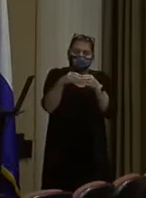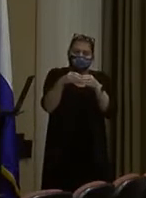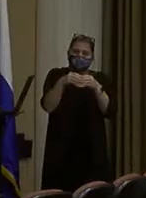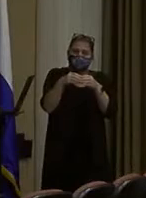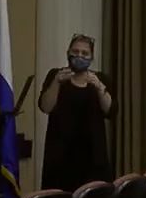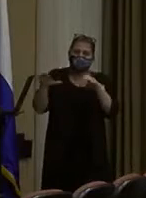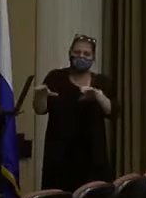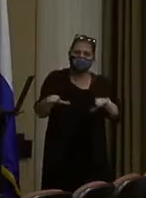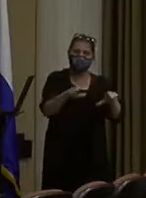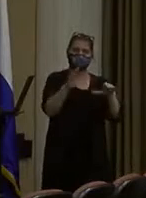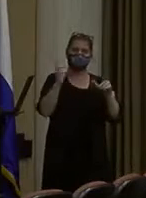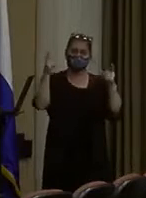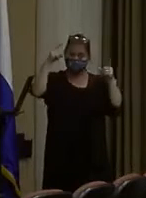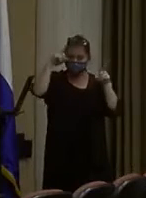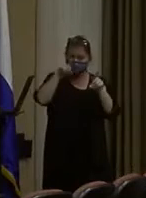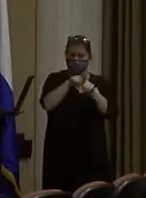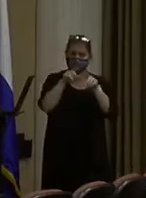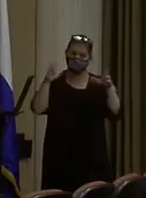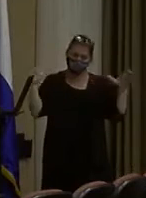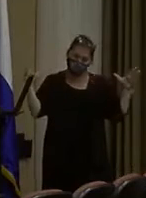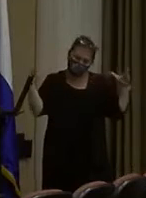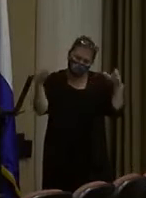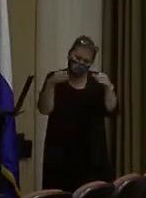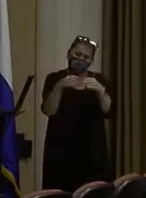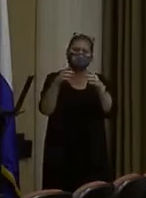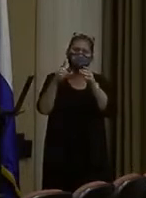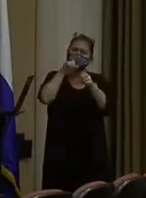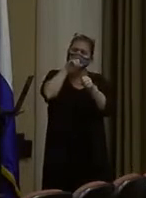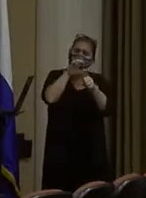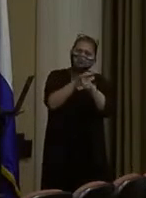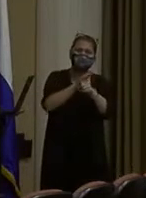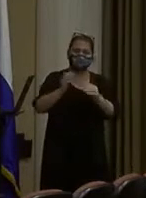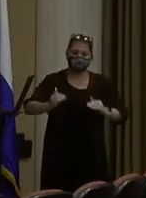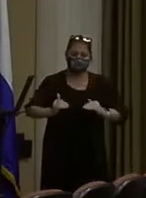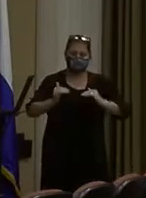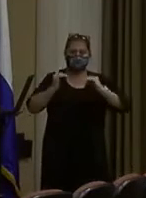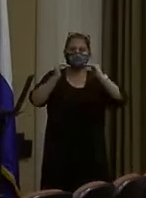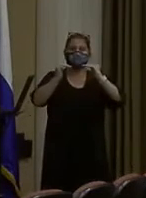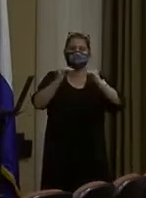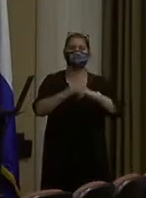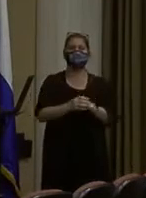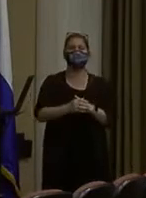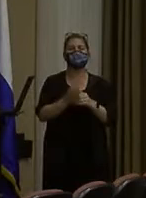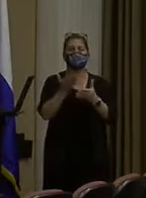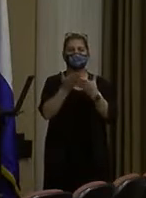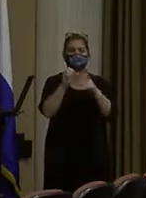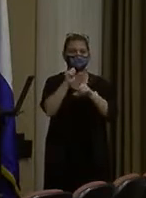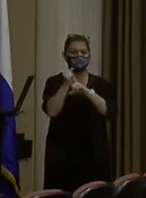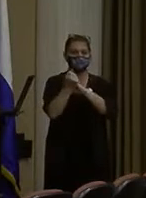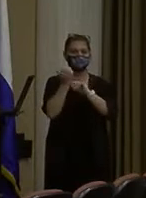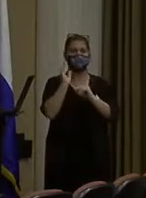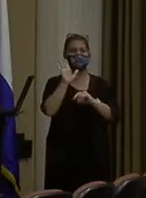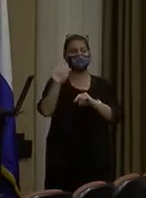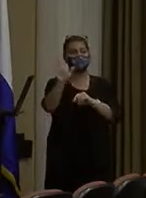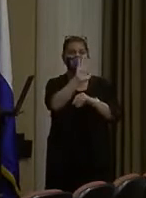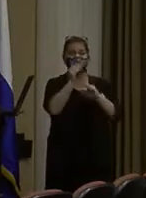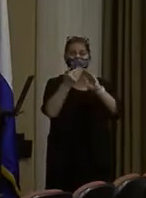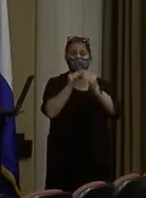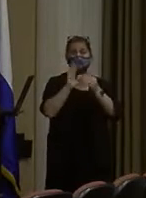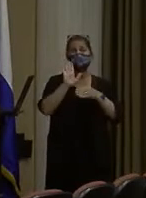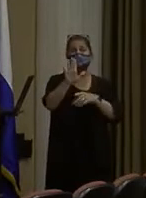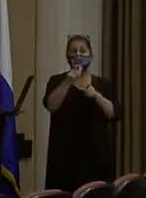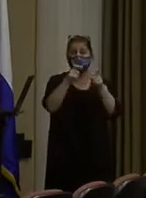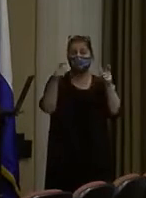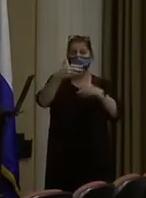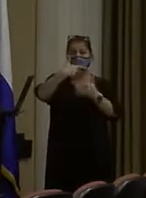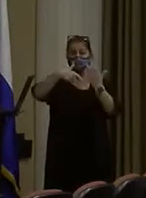from all of us, from all of you, committed to advancing the cause of health equity in your communities and in our larger